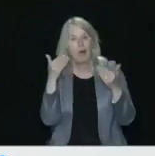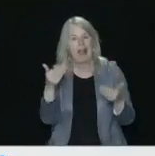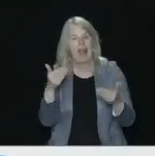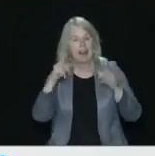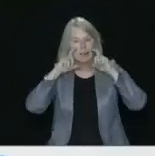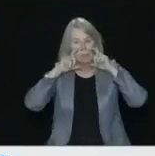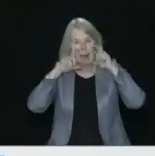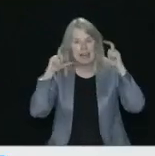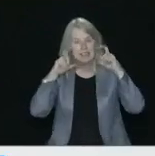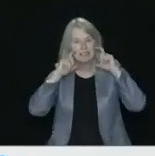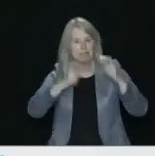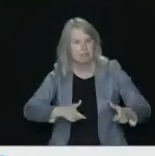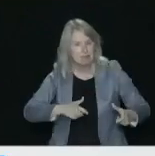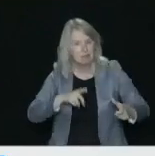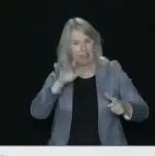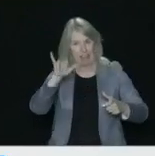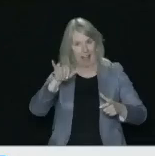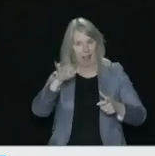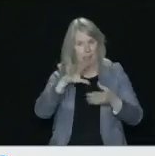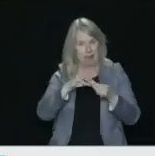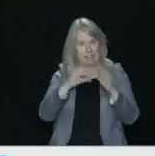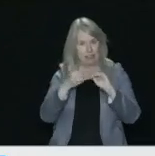right now.